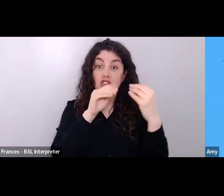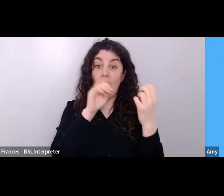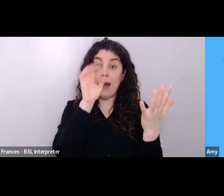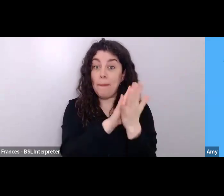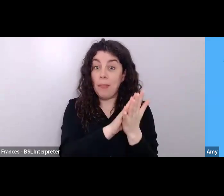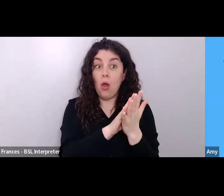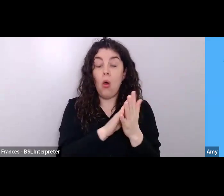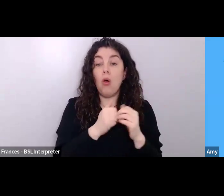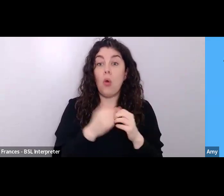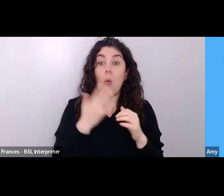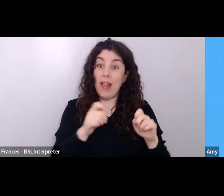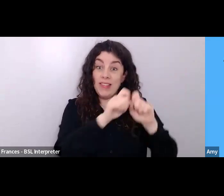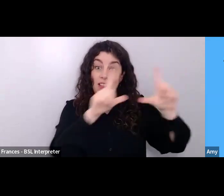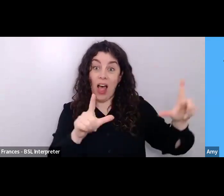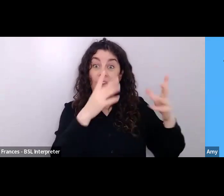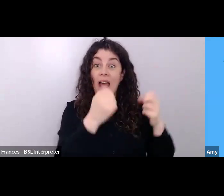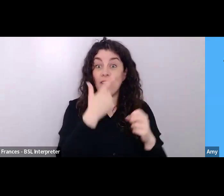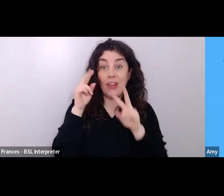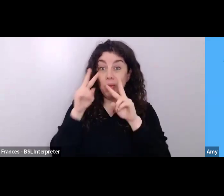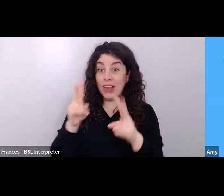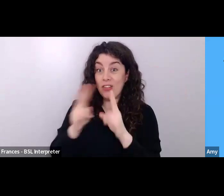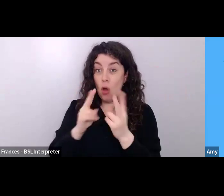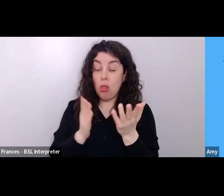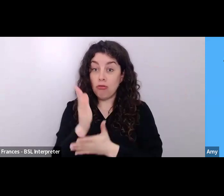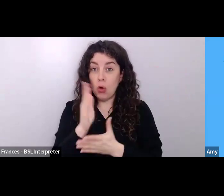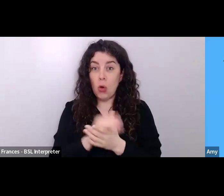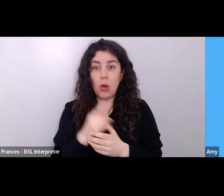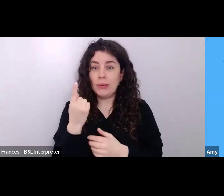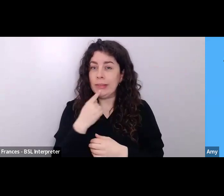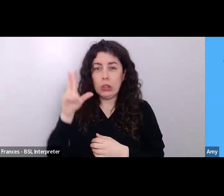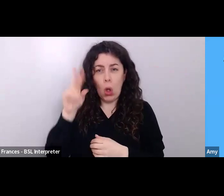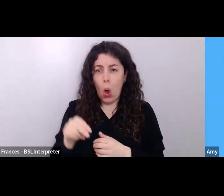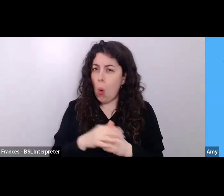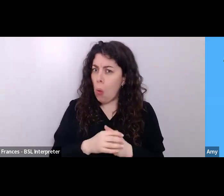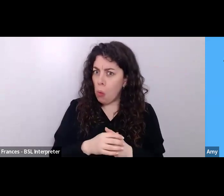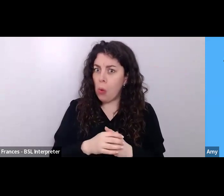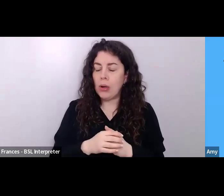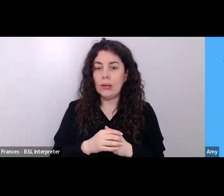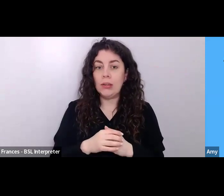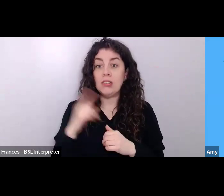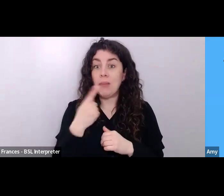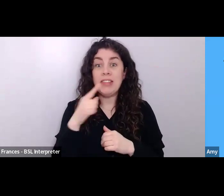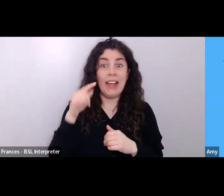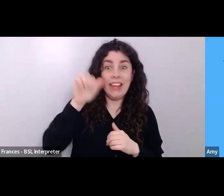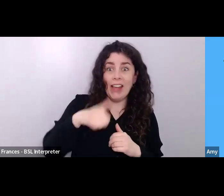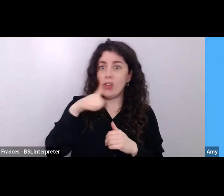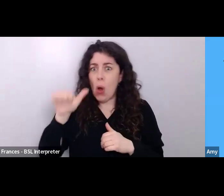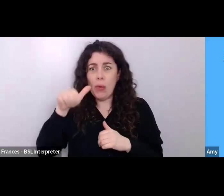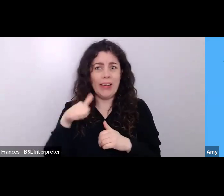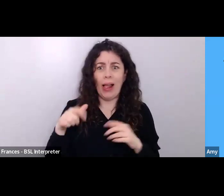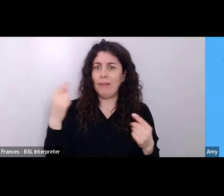when the slides are being shown? All right, I've got a no so far, so I'll investigate. Some people are saying yes, some are saying